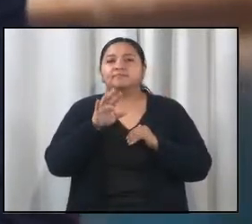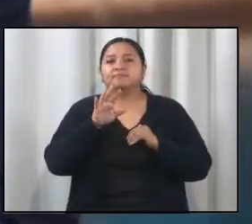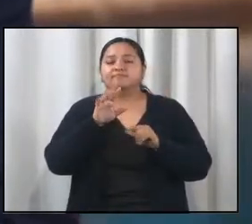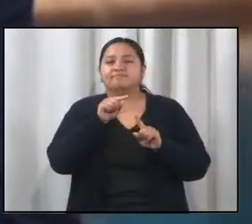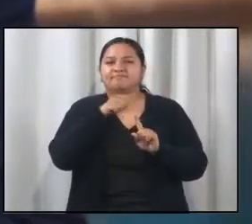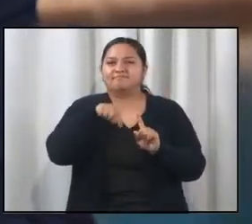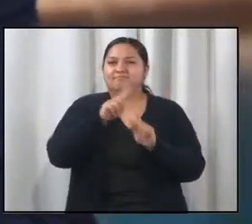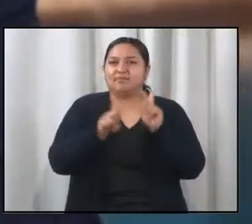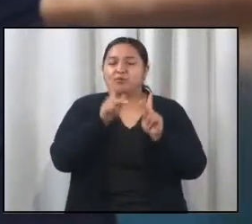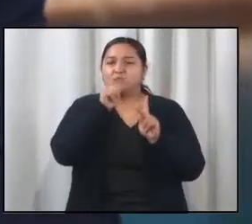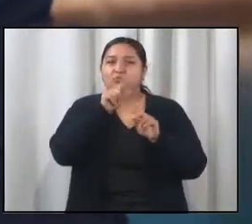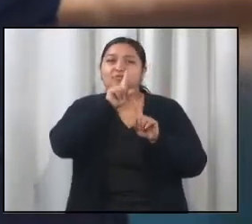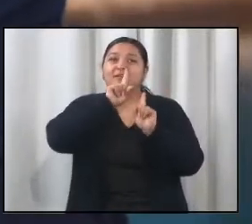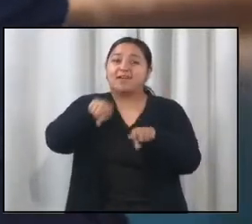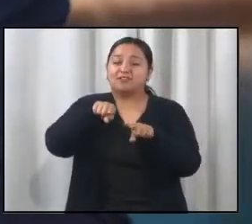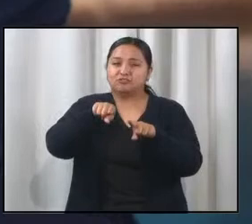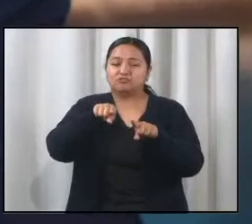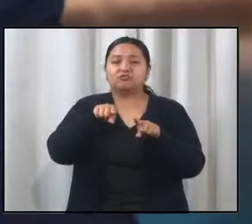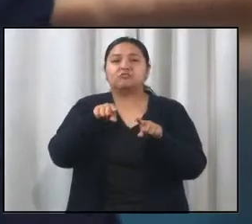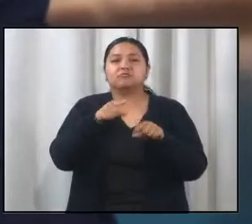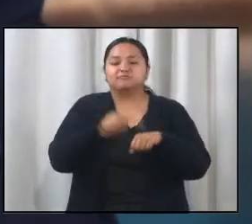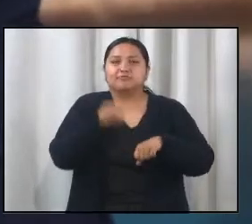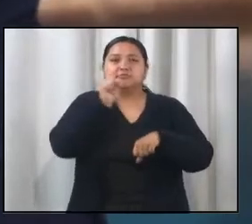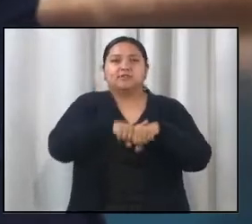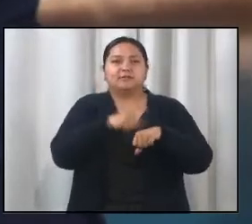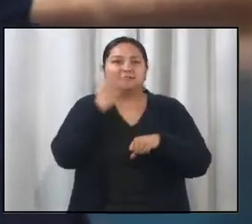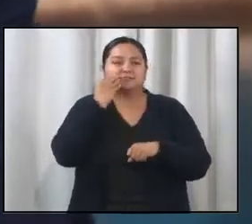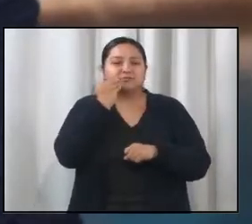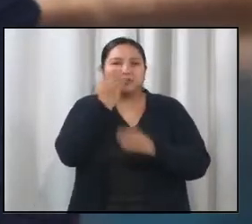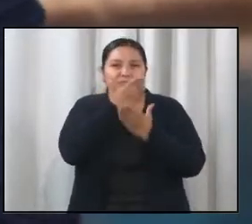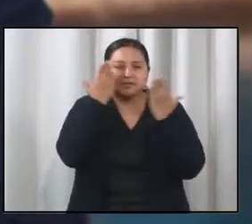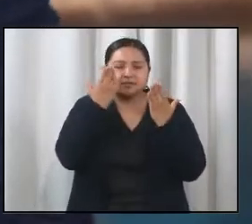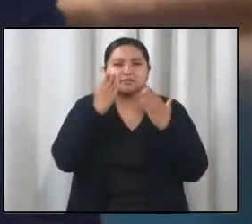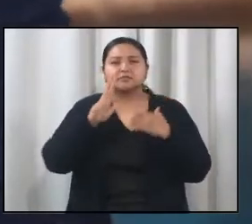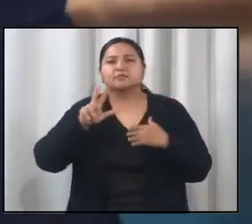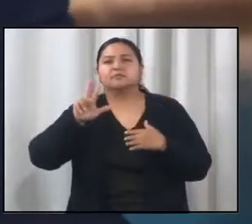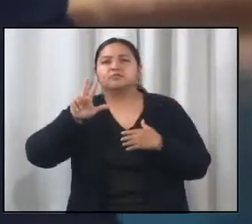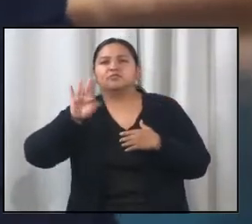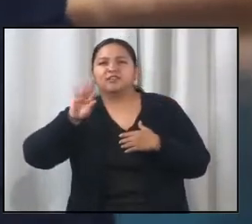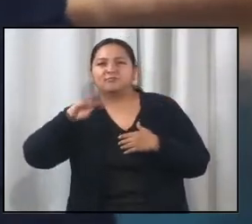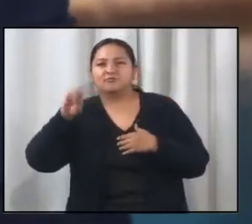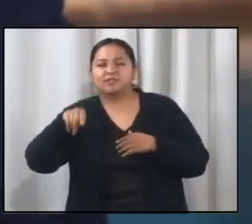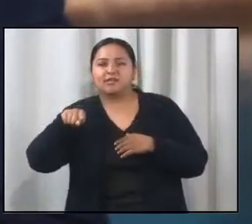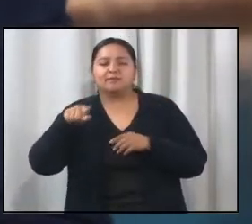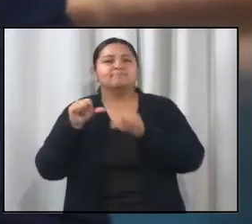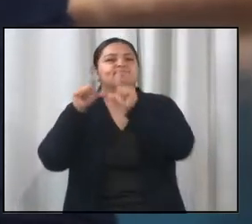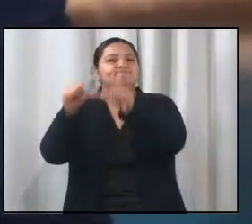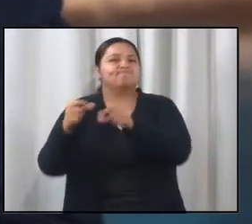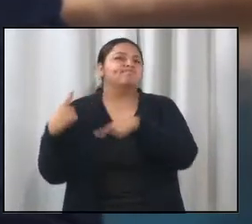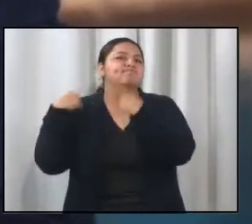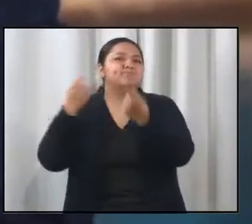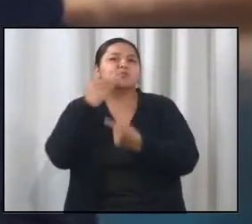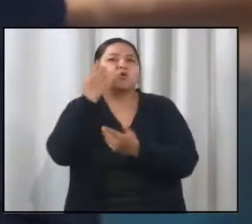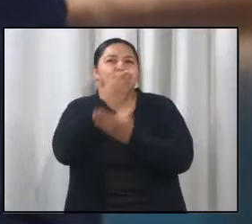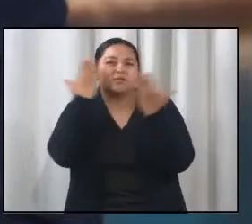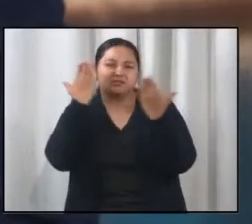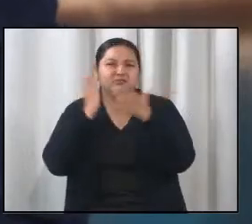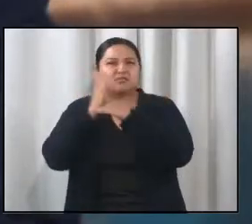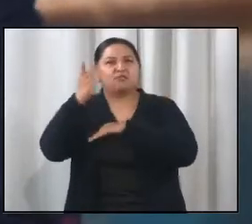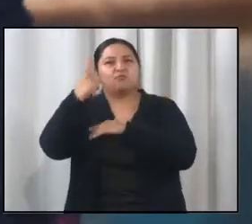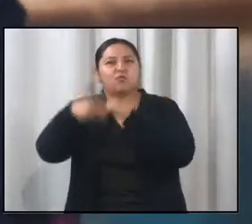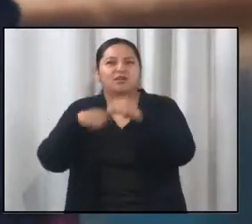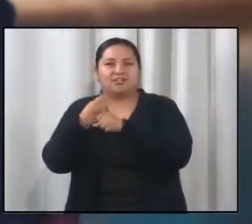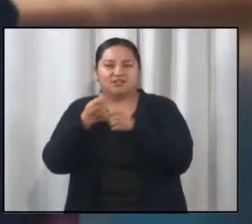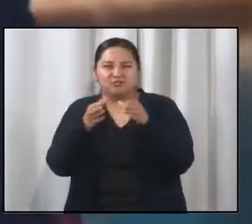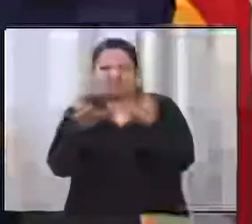of homelessness, while 39% are experiencing chronic homelessness, which means that they've been homeless for more than a year and have